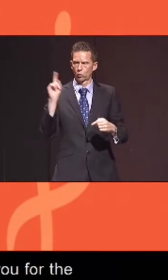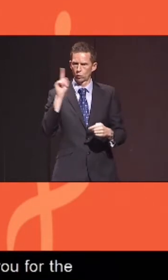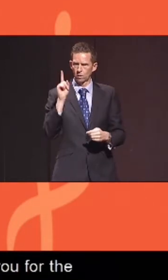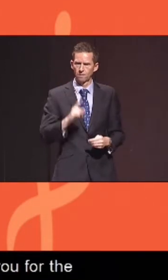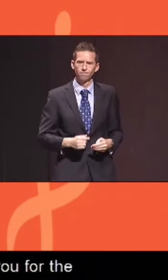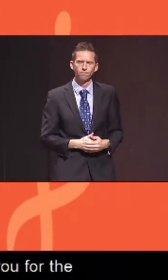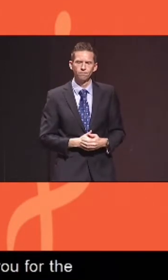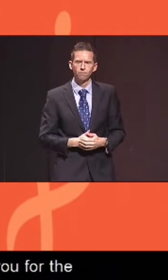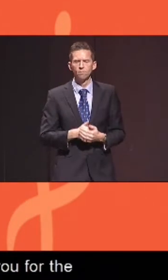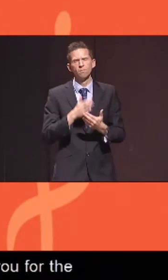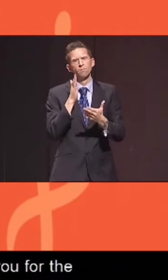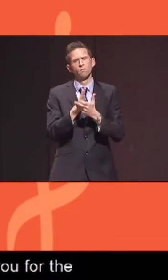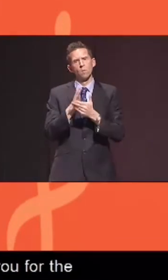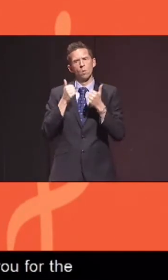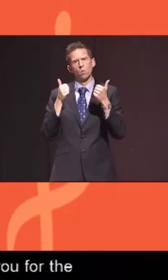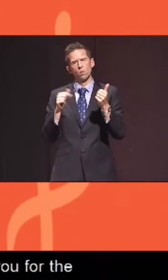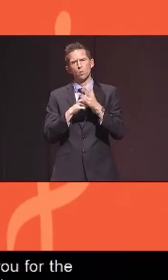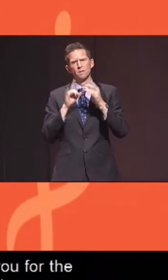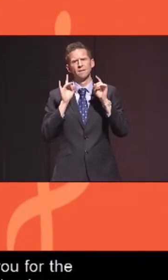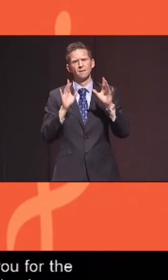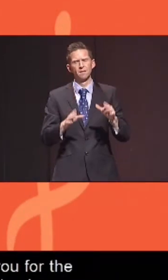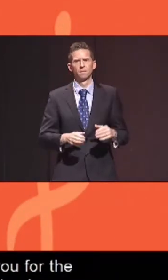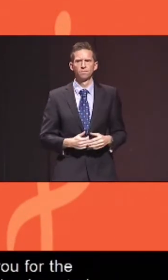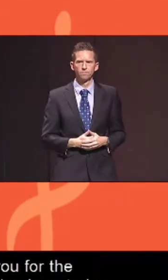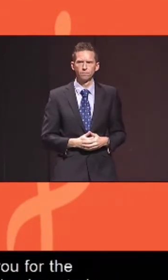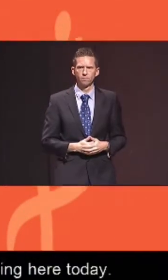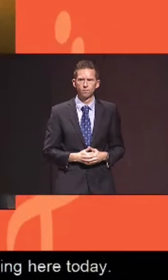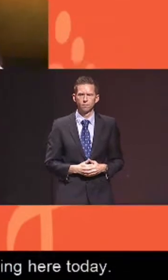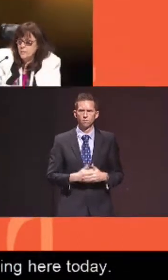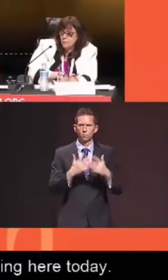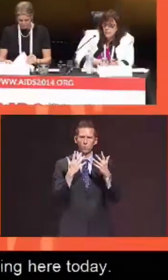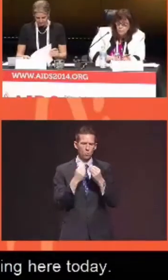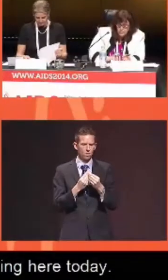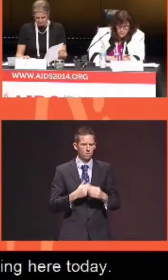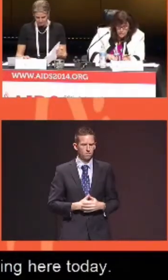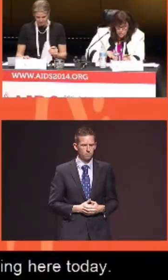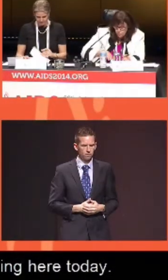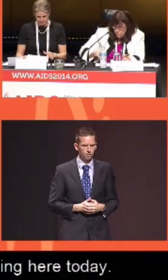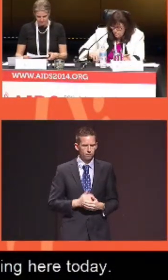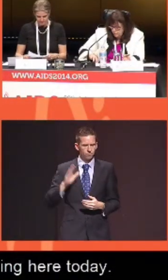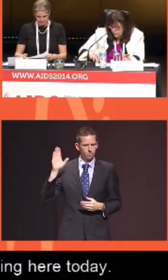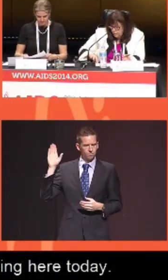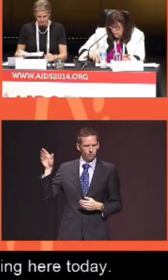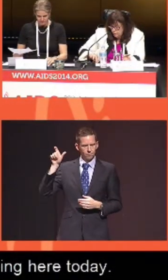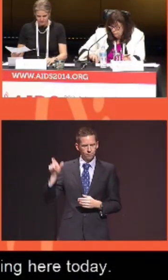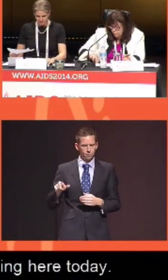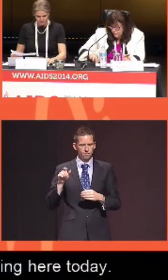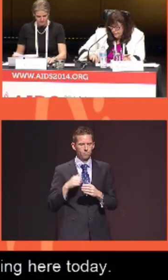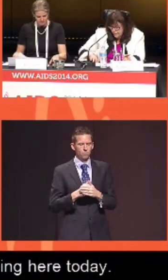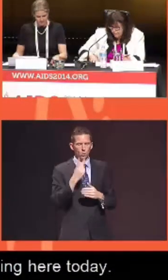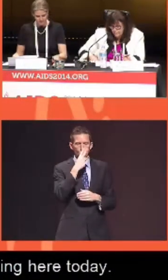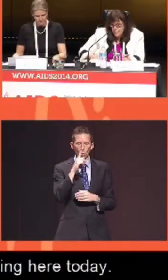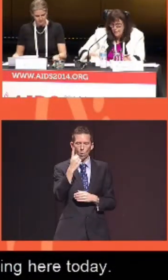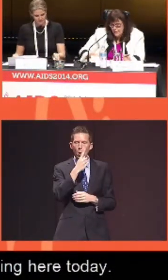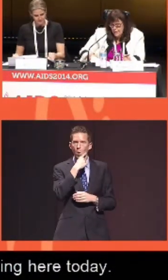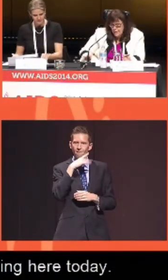today. And it's good to start with Ashura, which is a 21-year-old